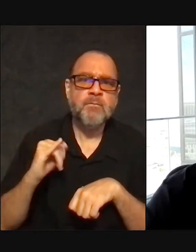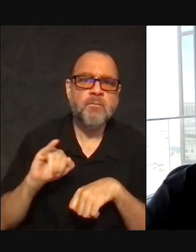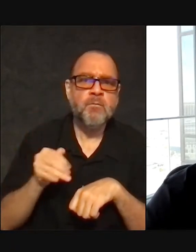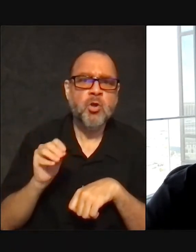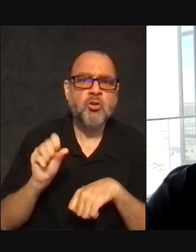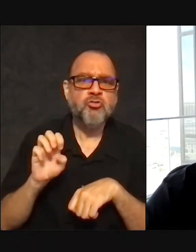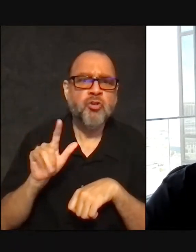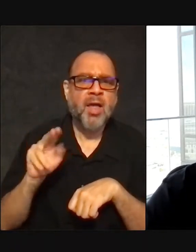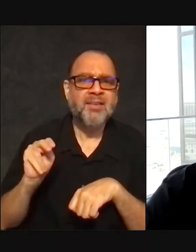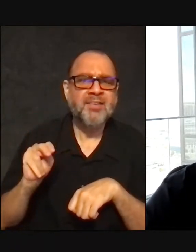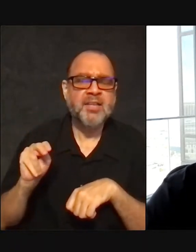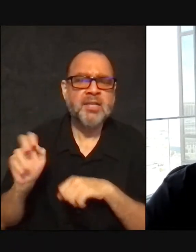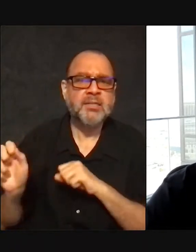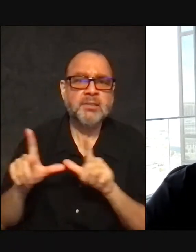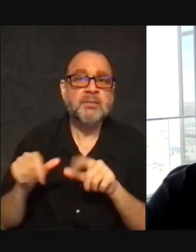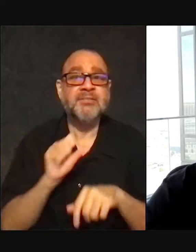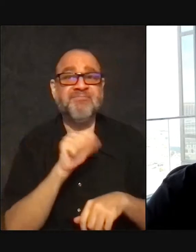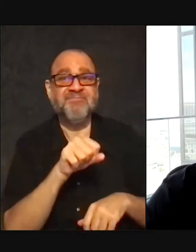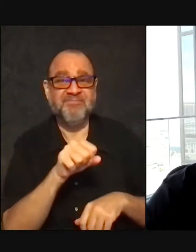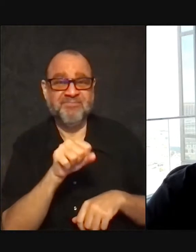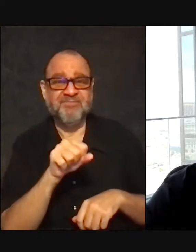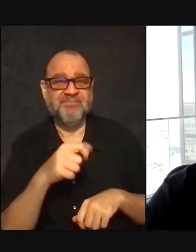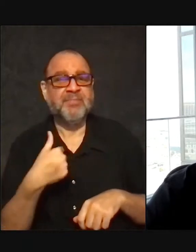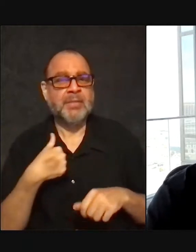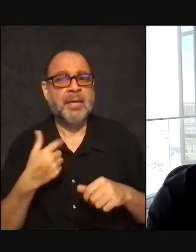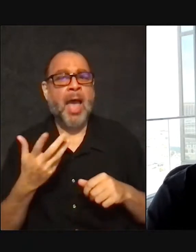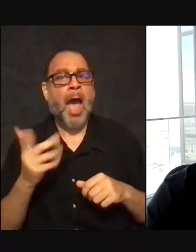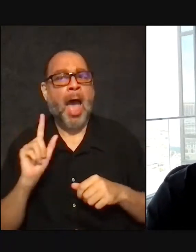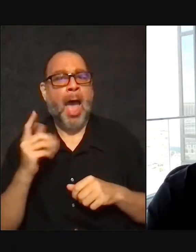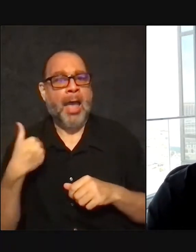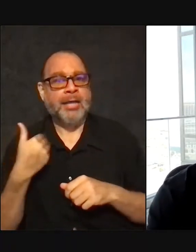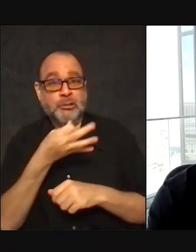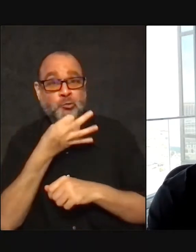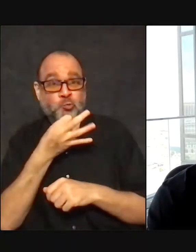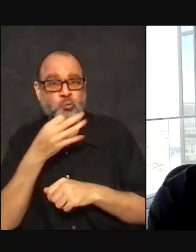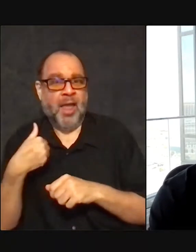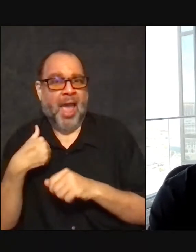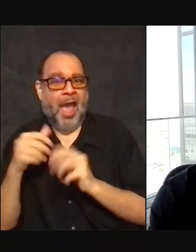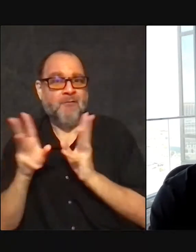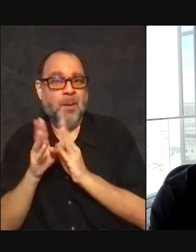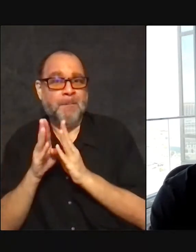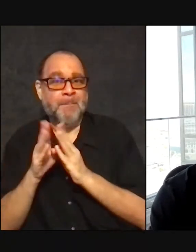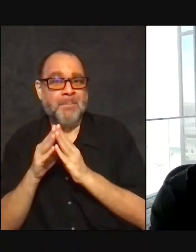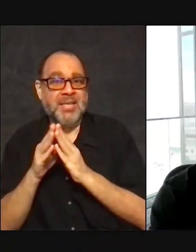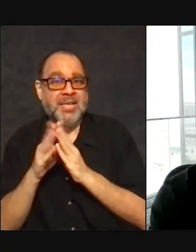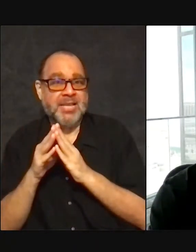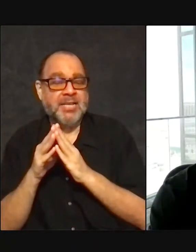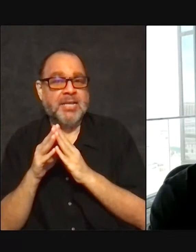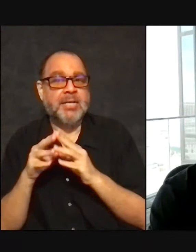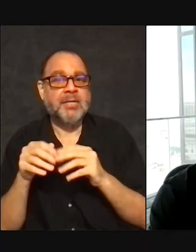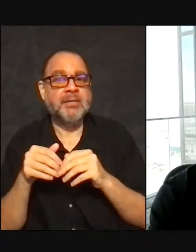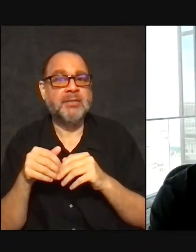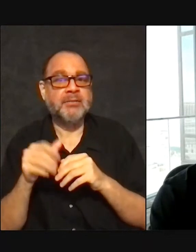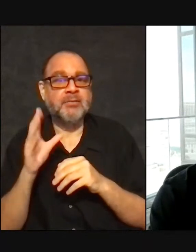Yeah, and I'll probably have like a hard stop. So I got to run to a meeting, but happy to jump in and